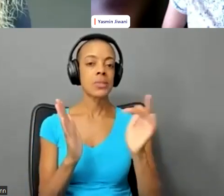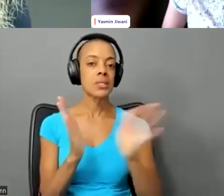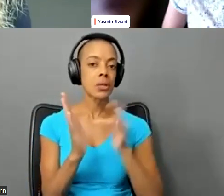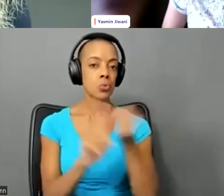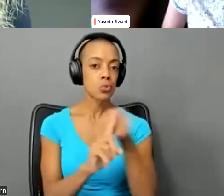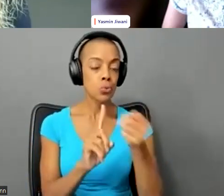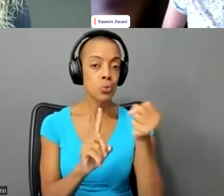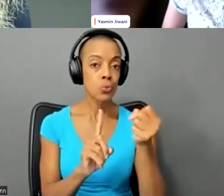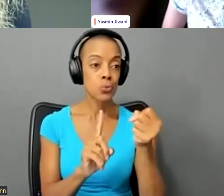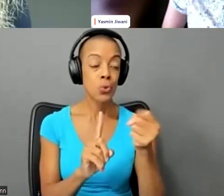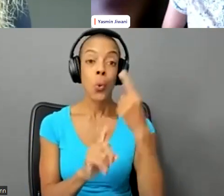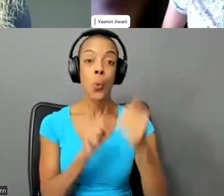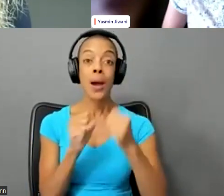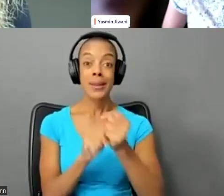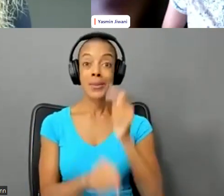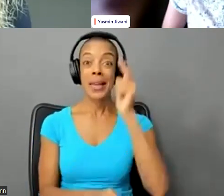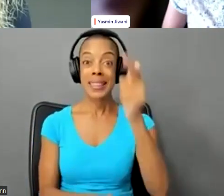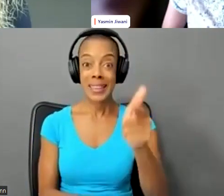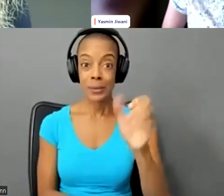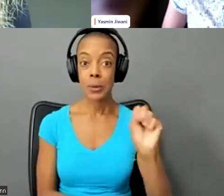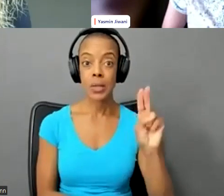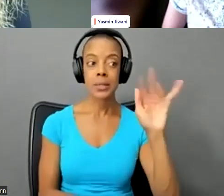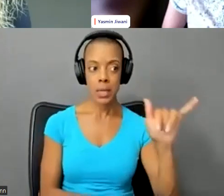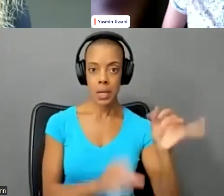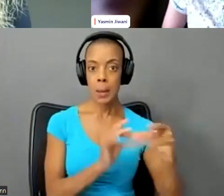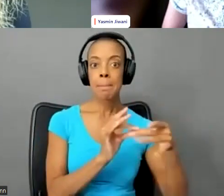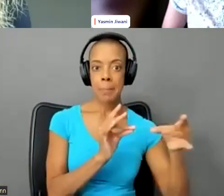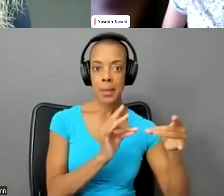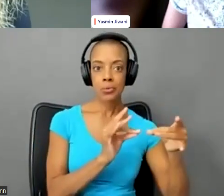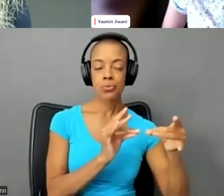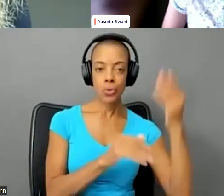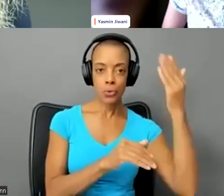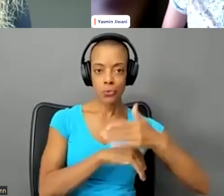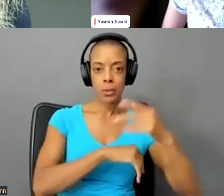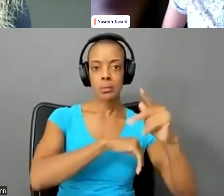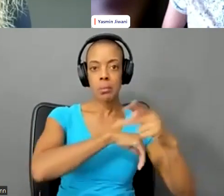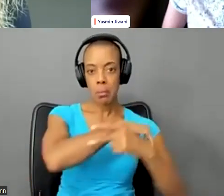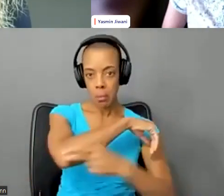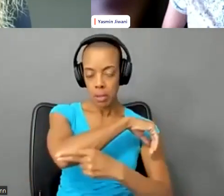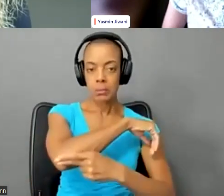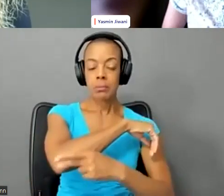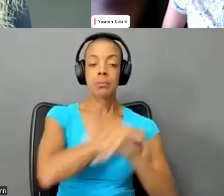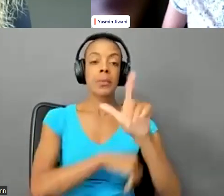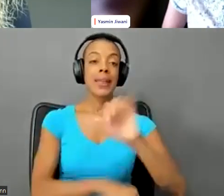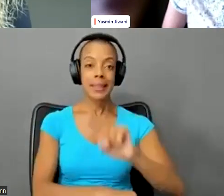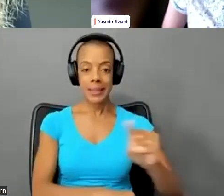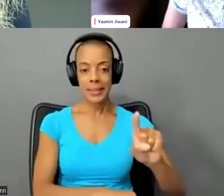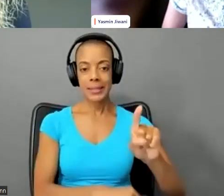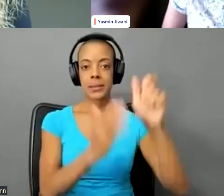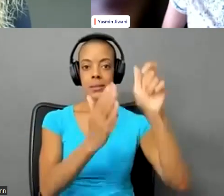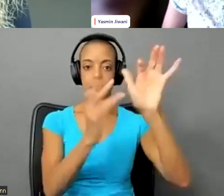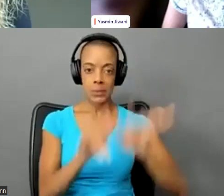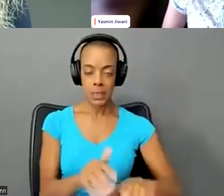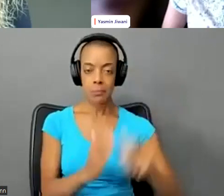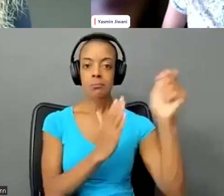Mariner mentioning it in front of a parliamentary committee, and Liz Sheehy writing an op-ed in the Globe and Mail or the